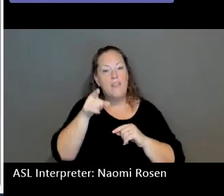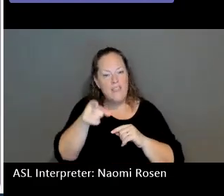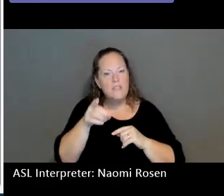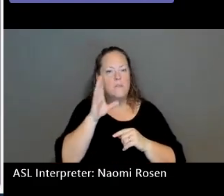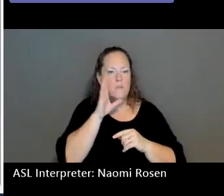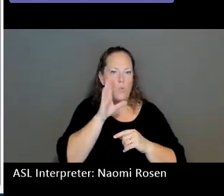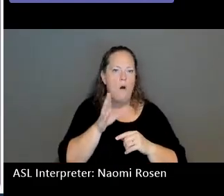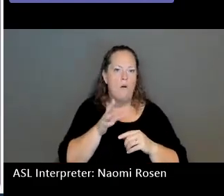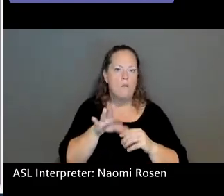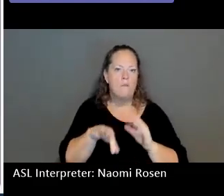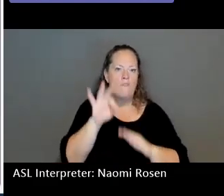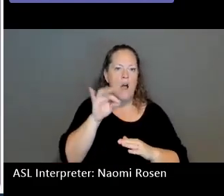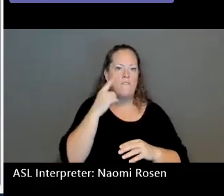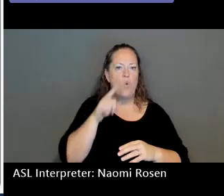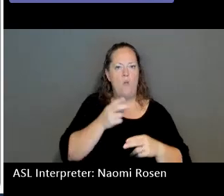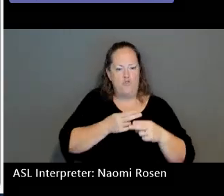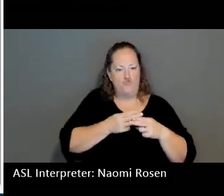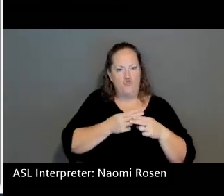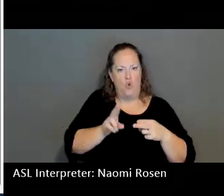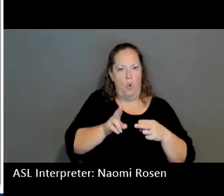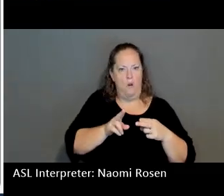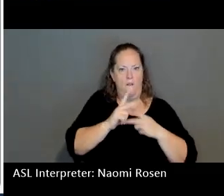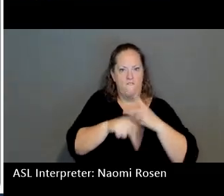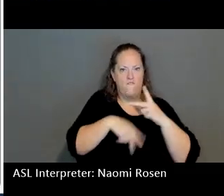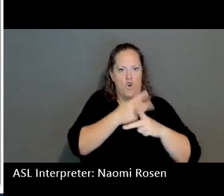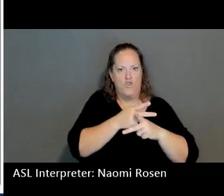version. 62.